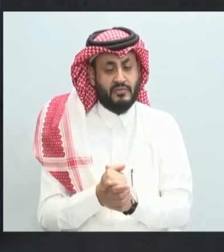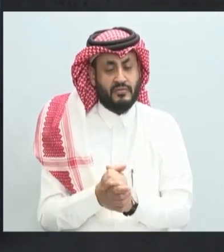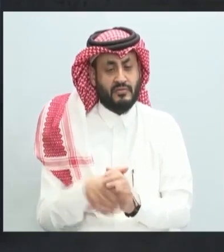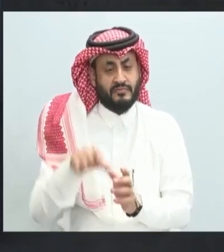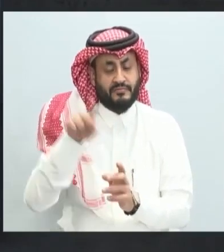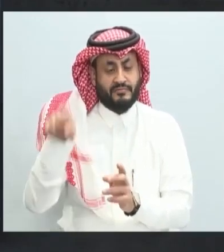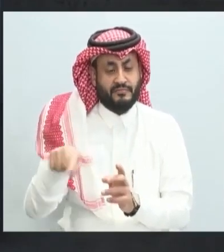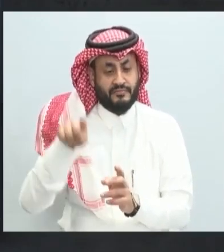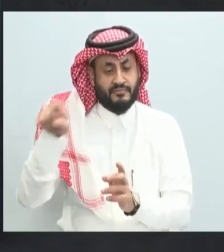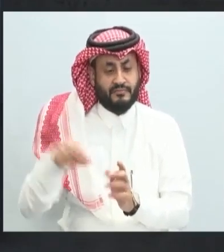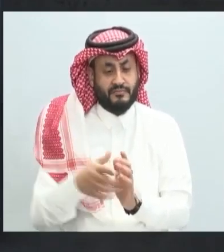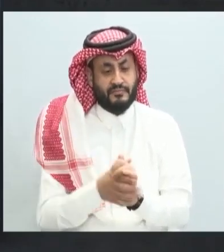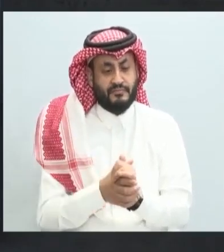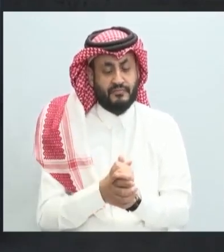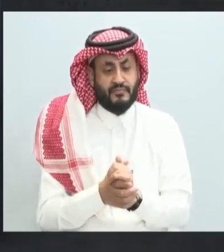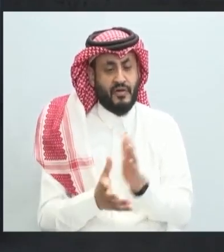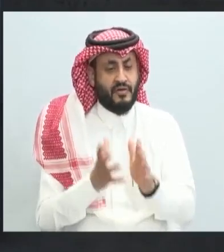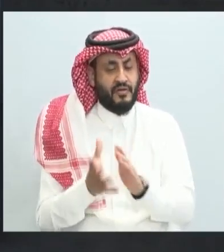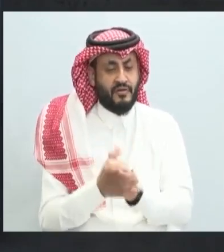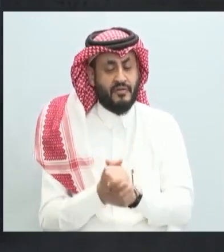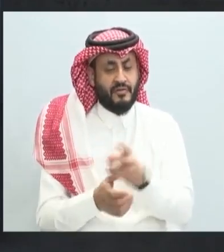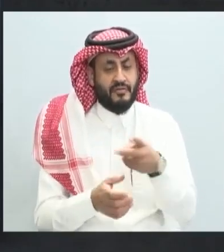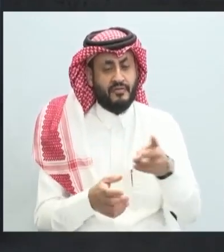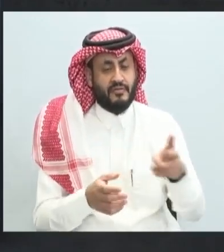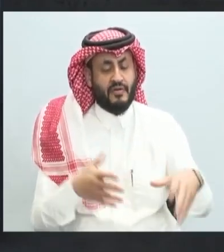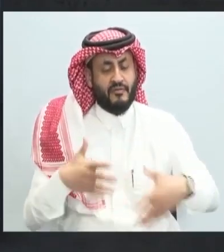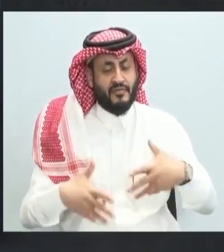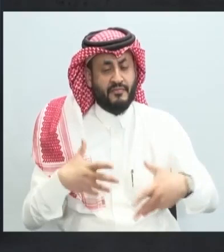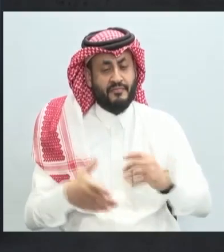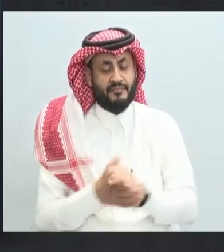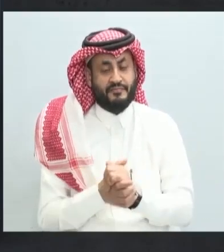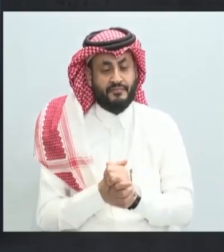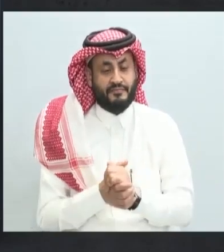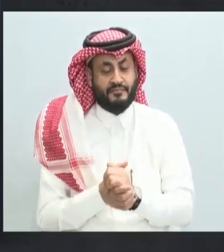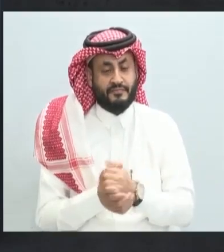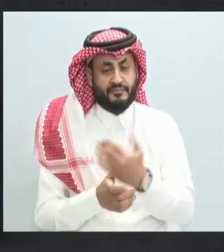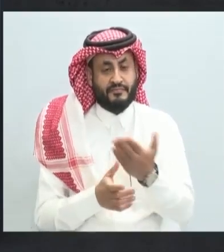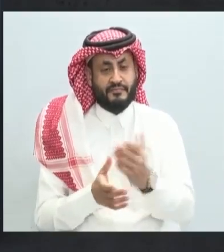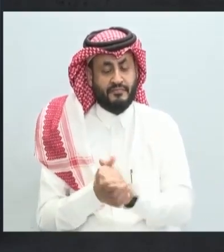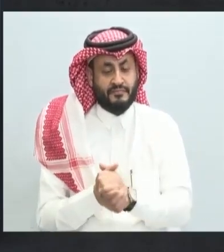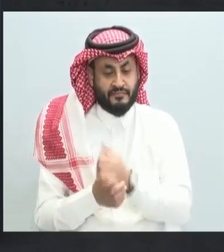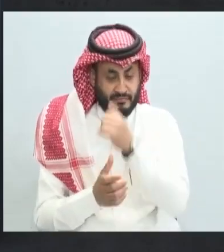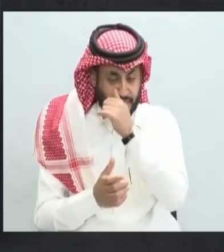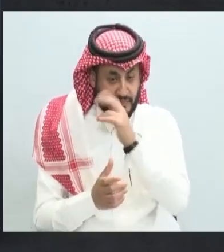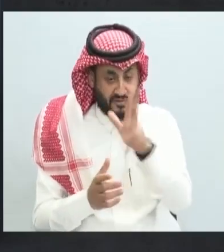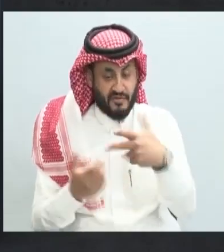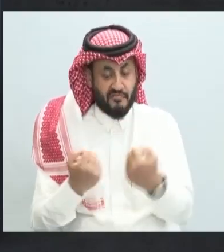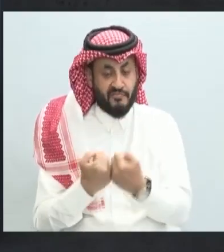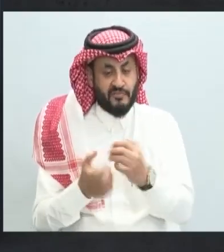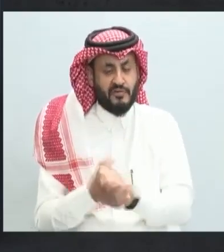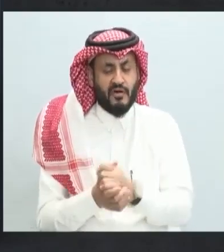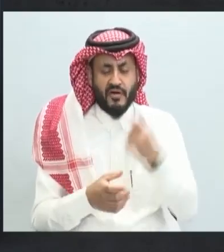about asking questions about different feelings. So let's, me and you, try to